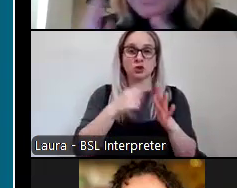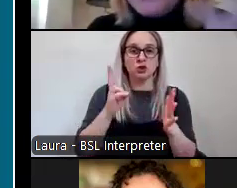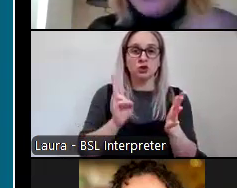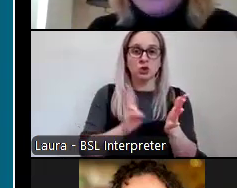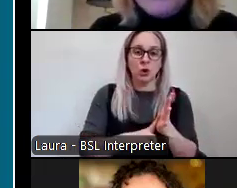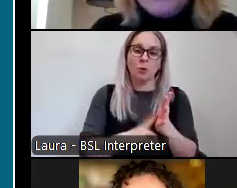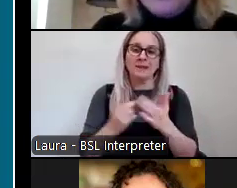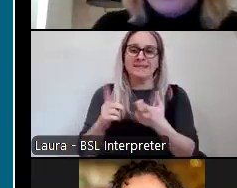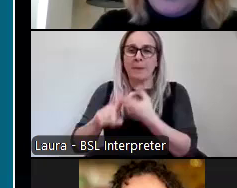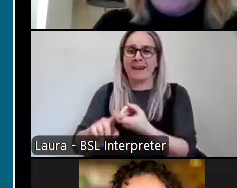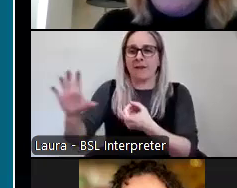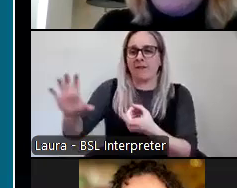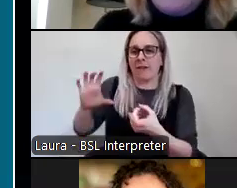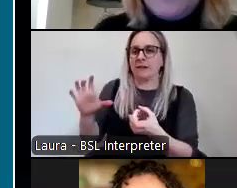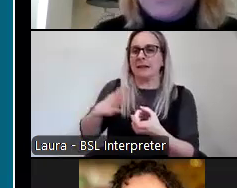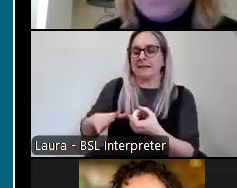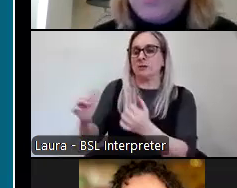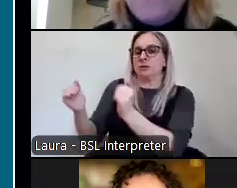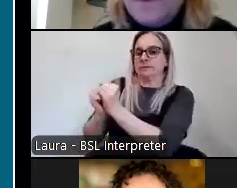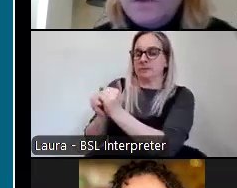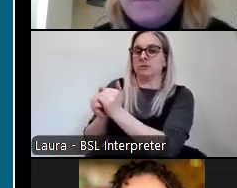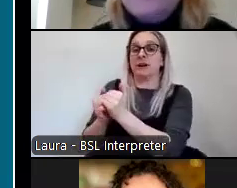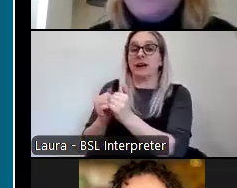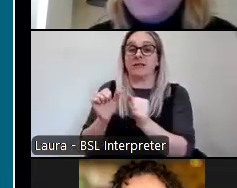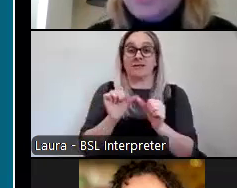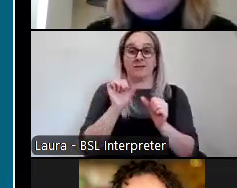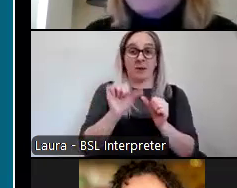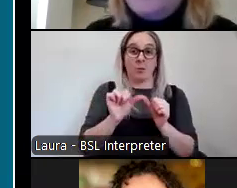the allocations. And then the fellowship for